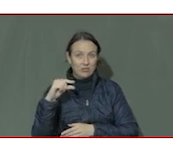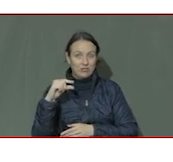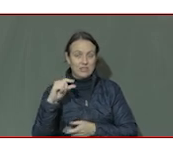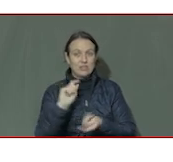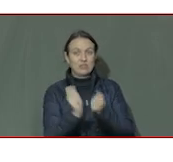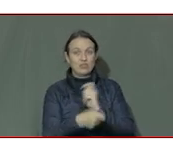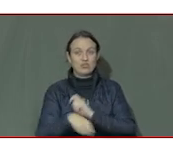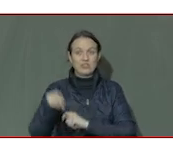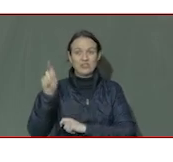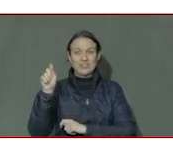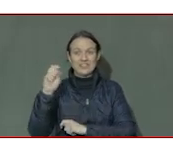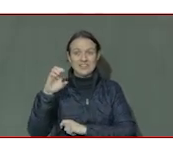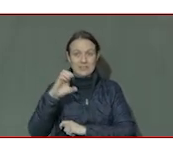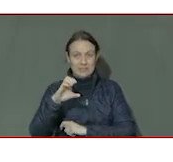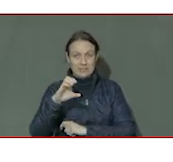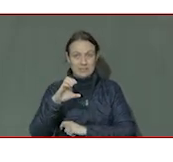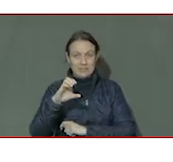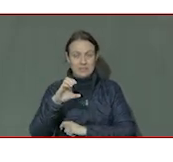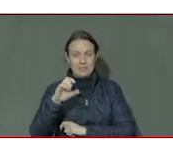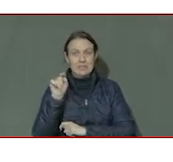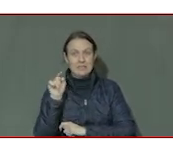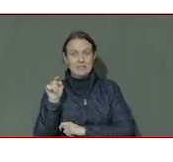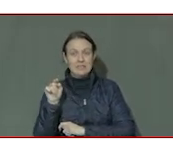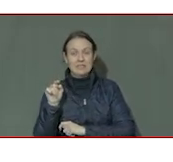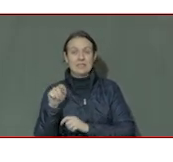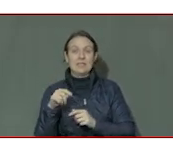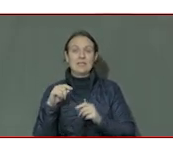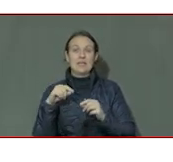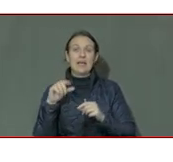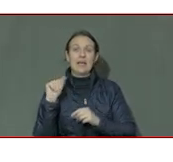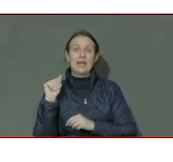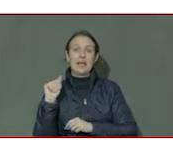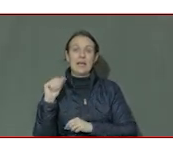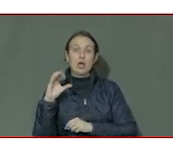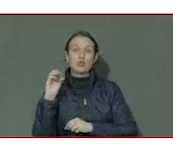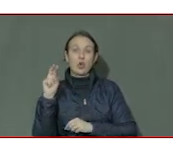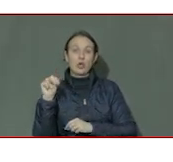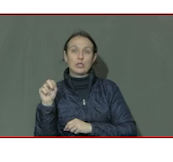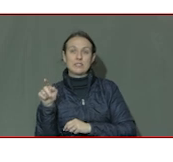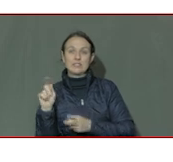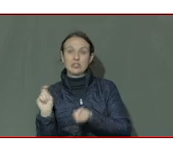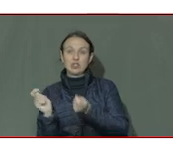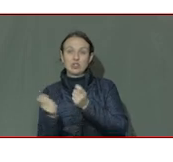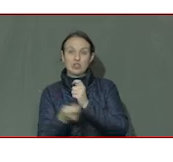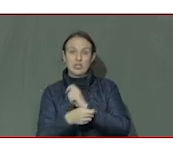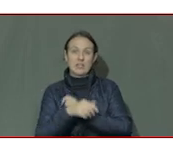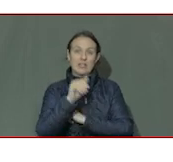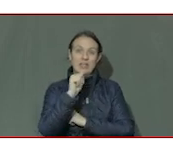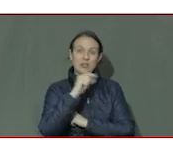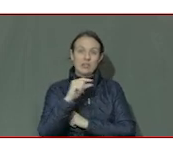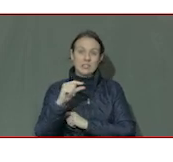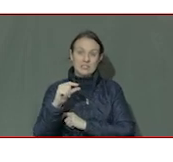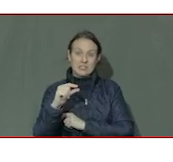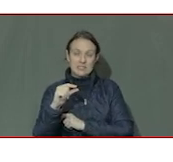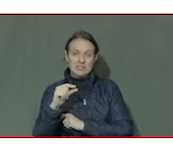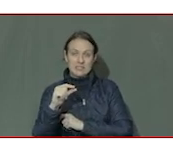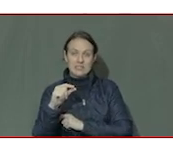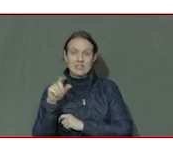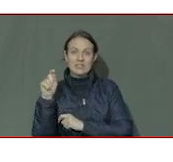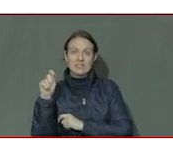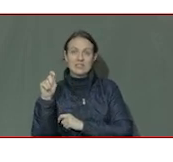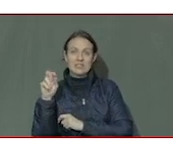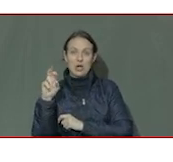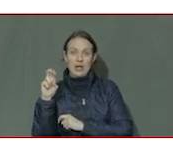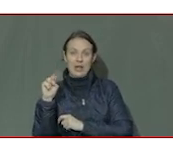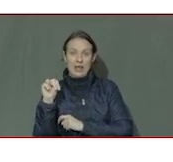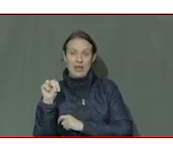TCC. The mRNA codon changes AGC to AGG. Then